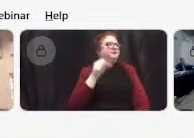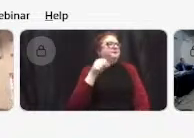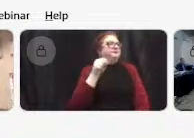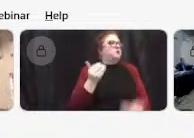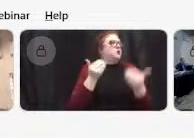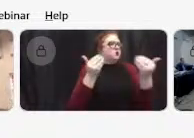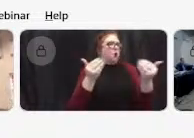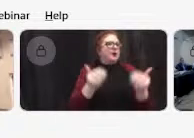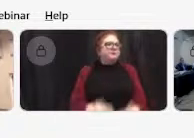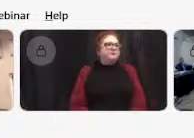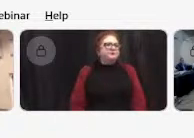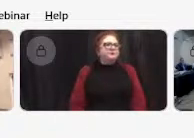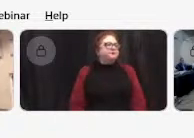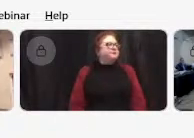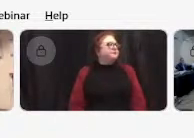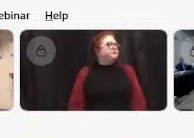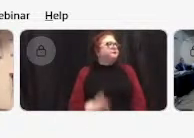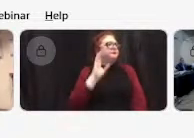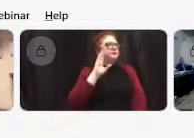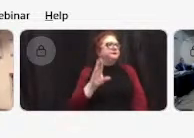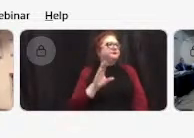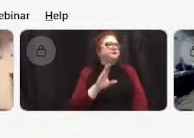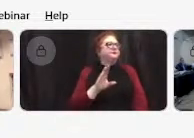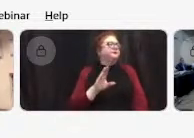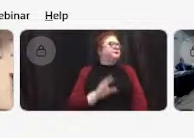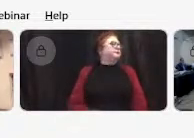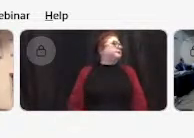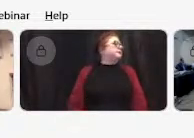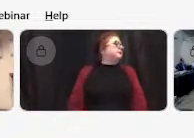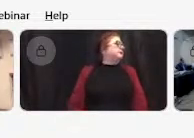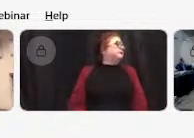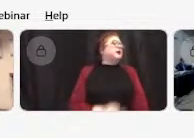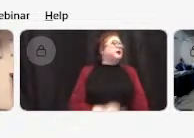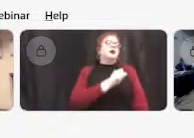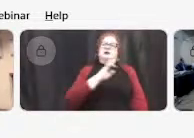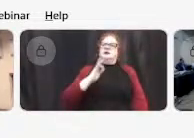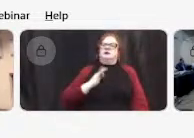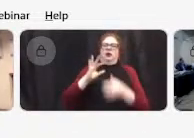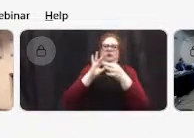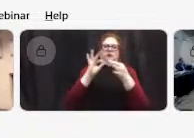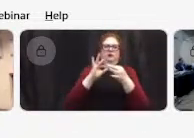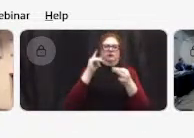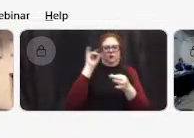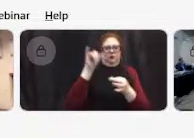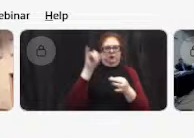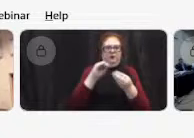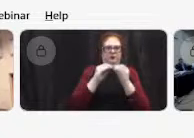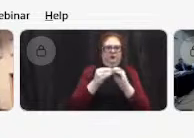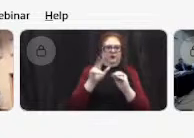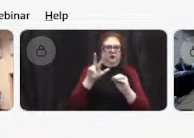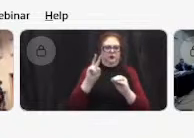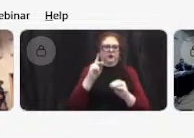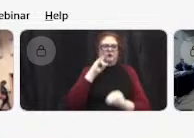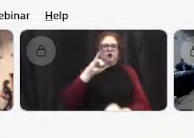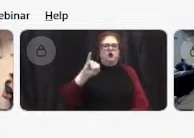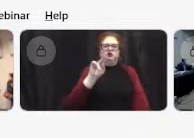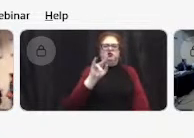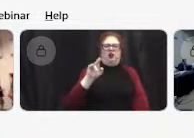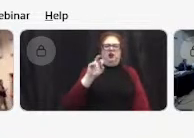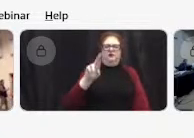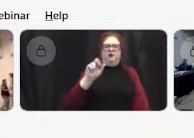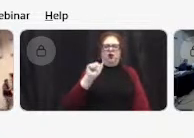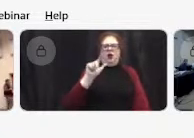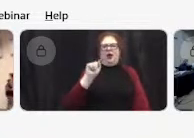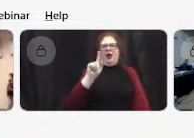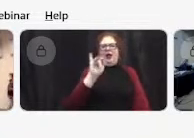ahead. Okay, this is the staff rating for item number 32, Z9683, Jennifer Atkins addition,